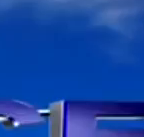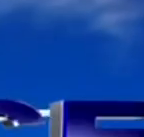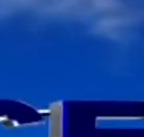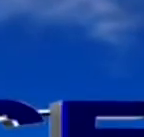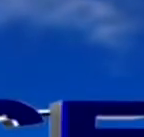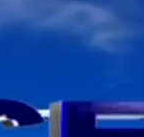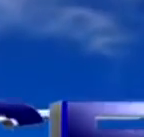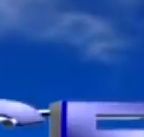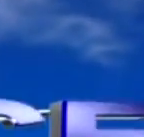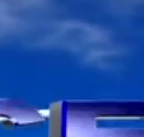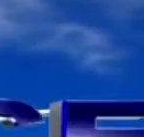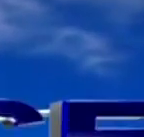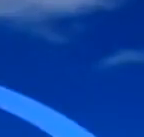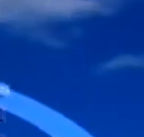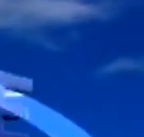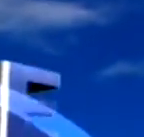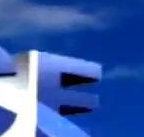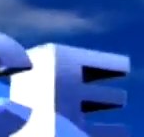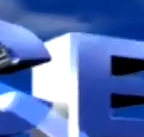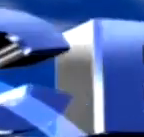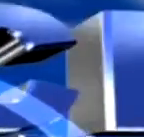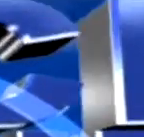we survive. From dust our God.